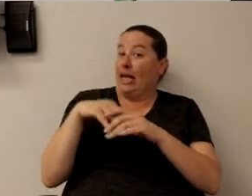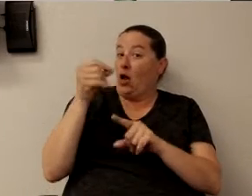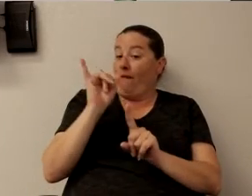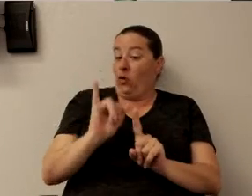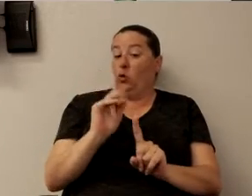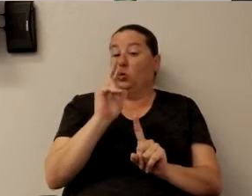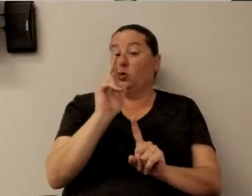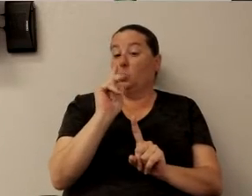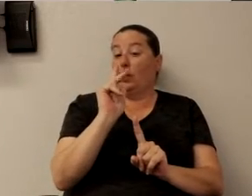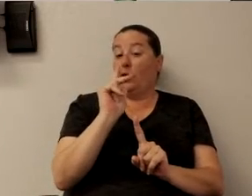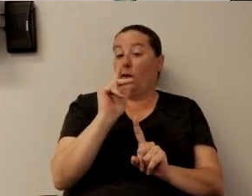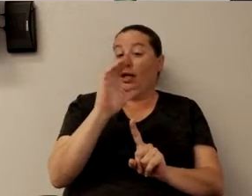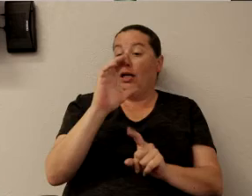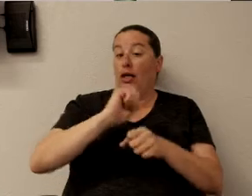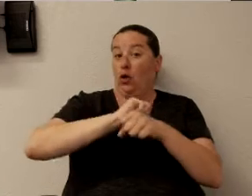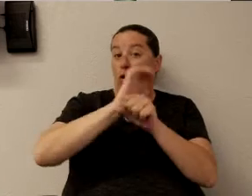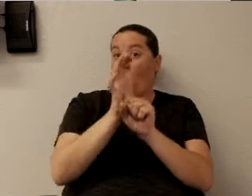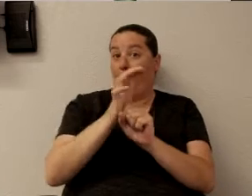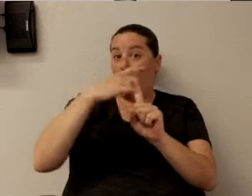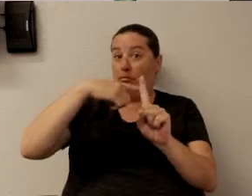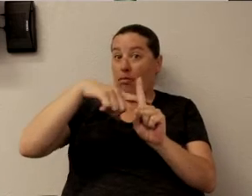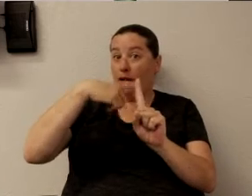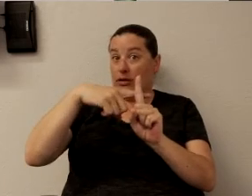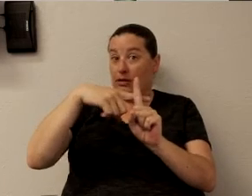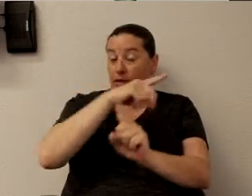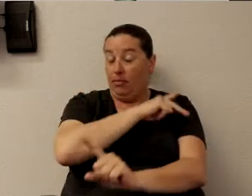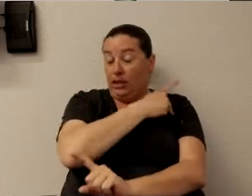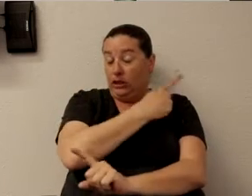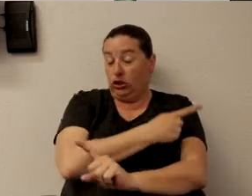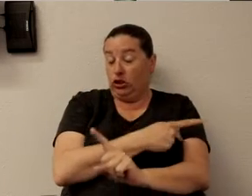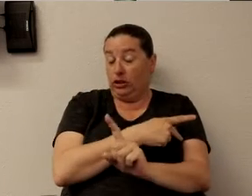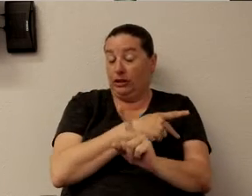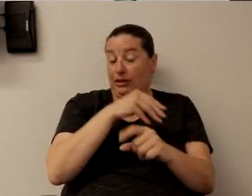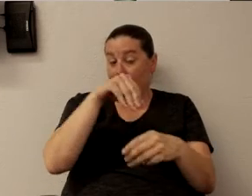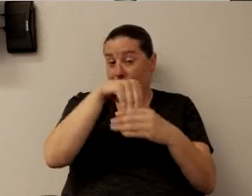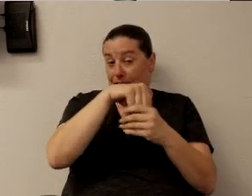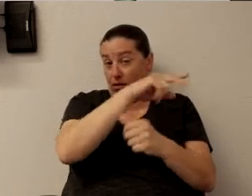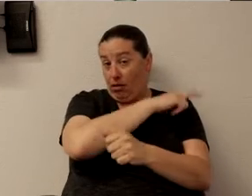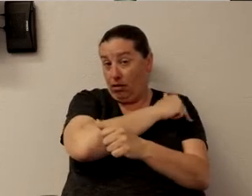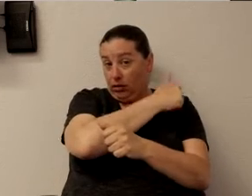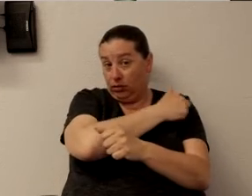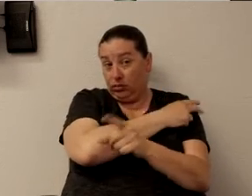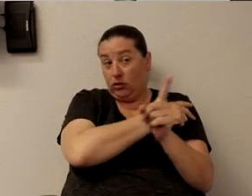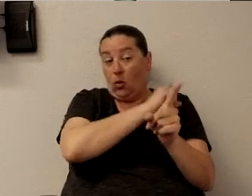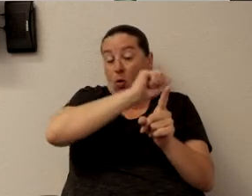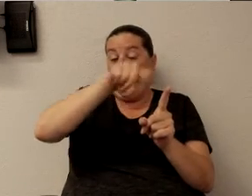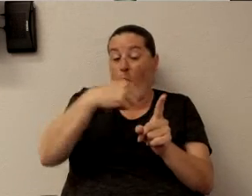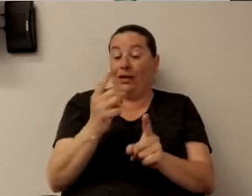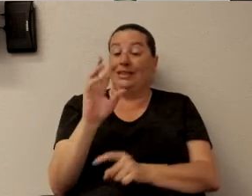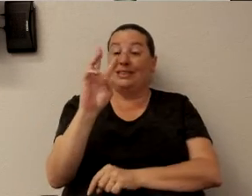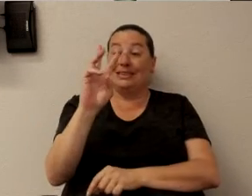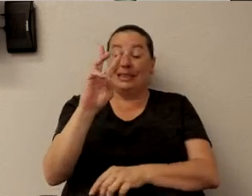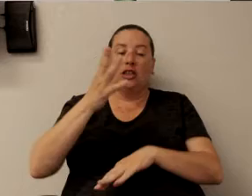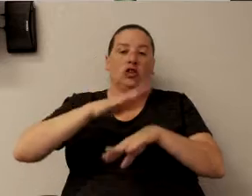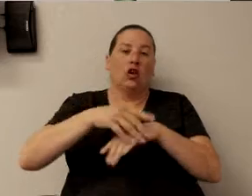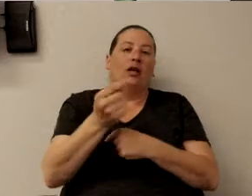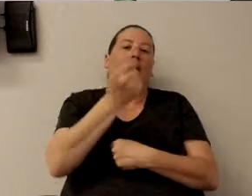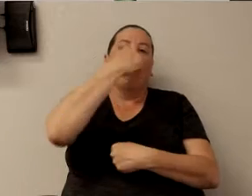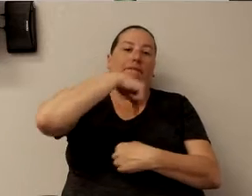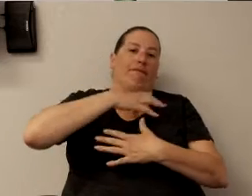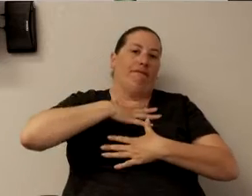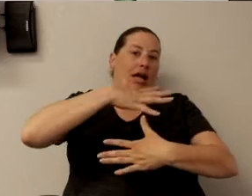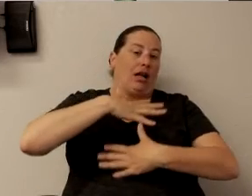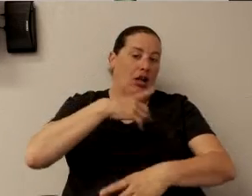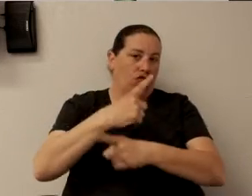23 COVID positive patients that are in-house. Only 6 of them are actually on a ventilator right now that have been